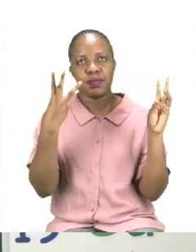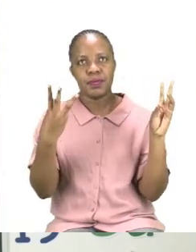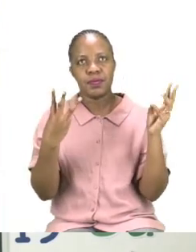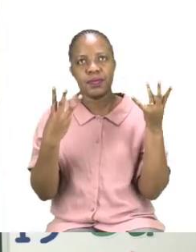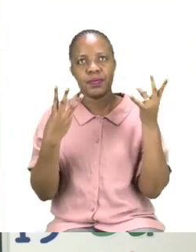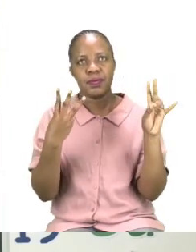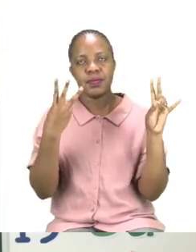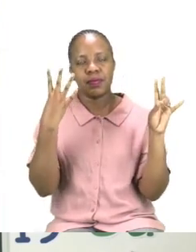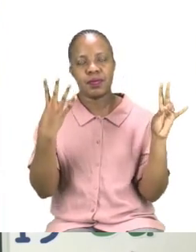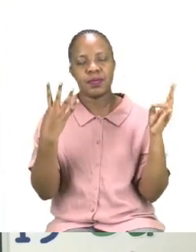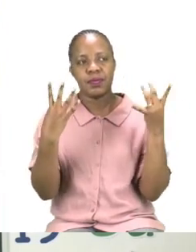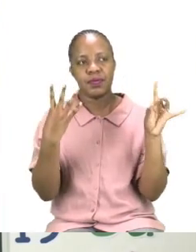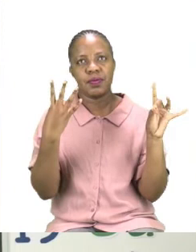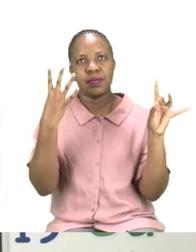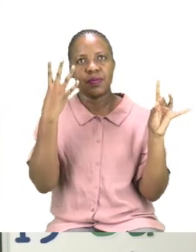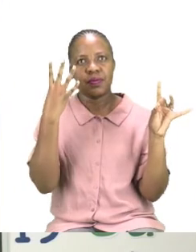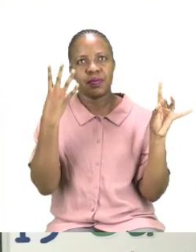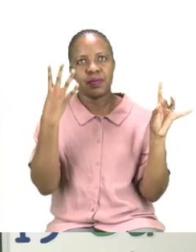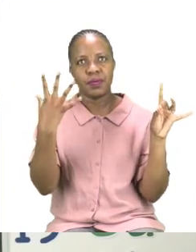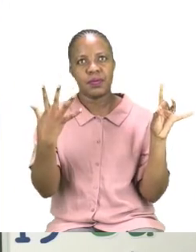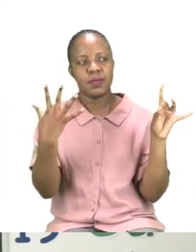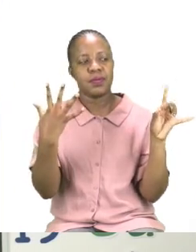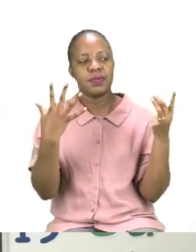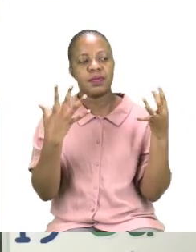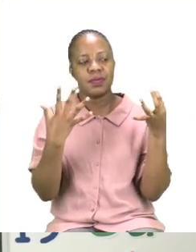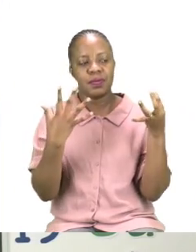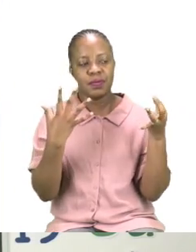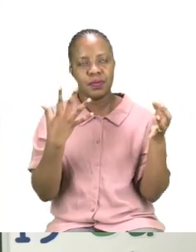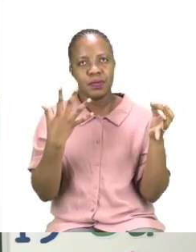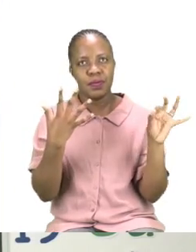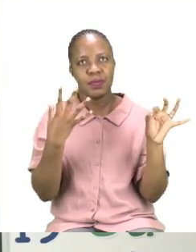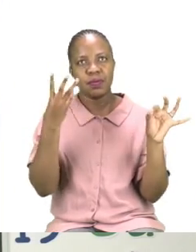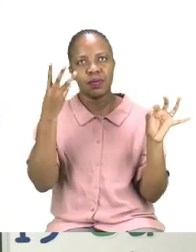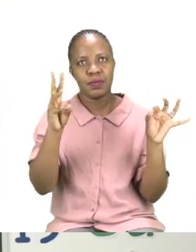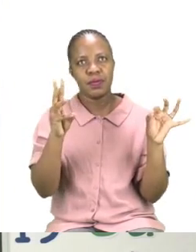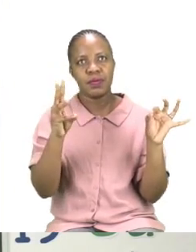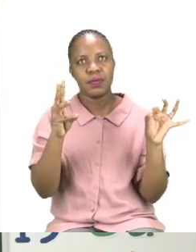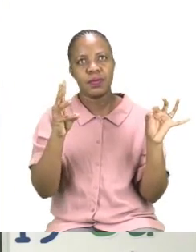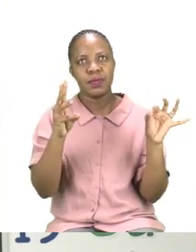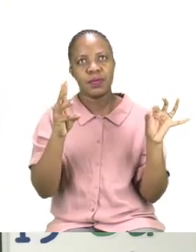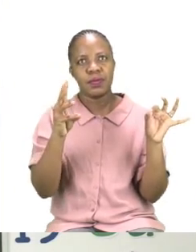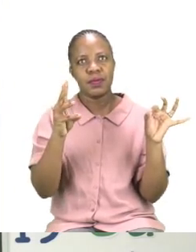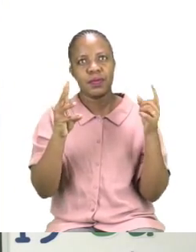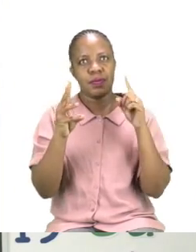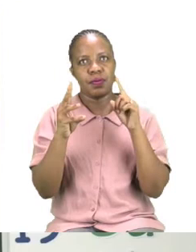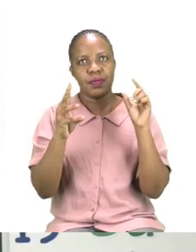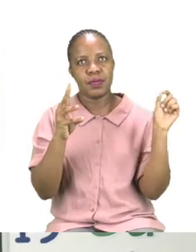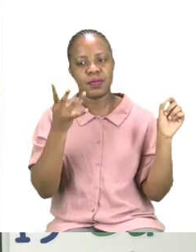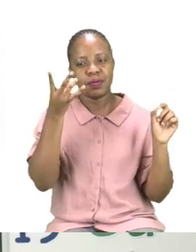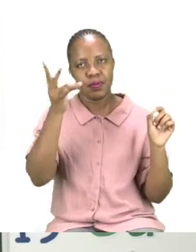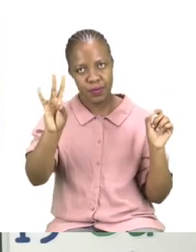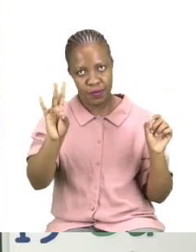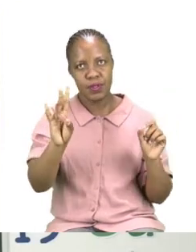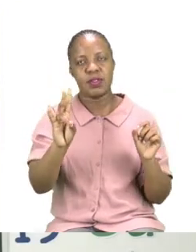5, 6, 7. So our answer in the box is going